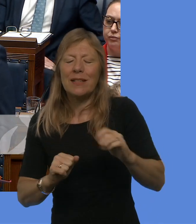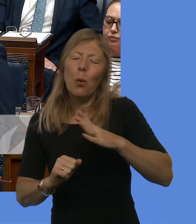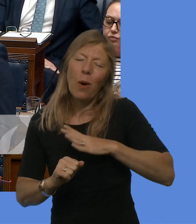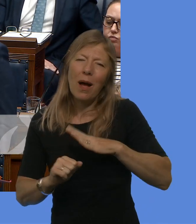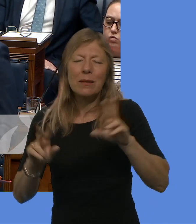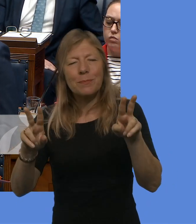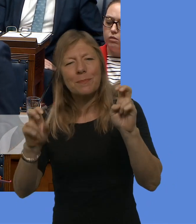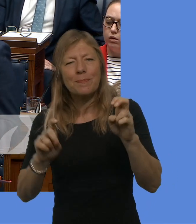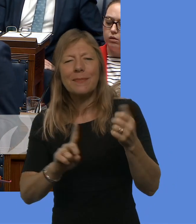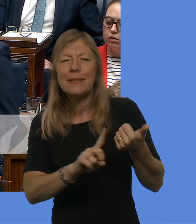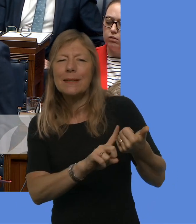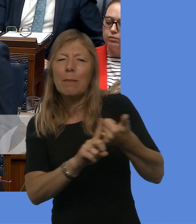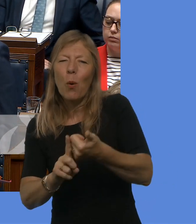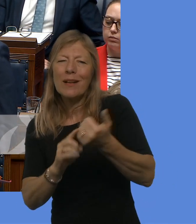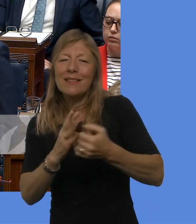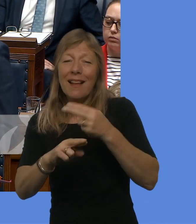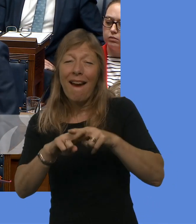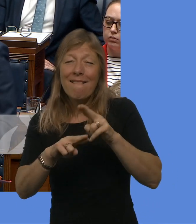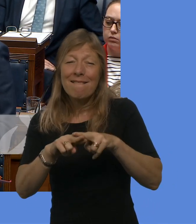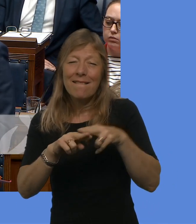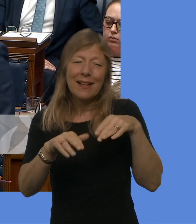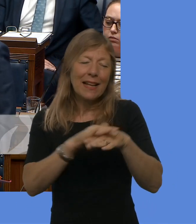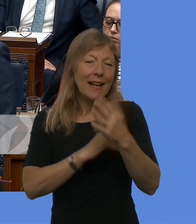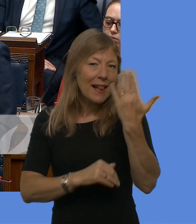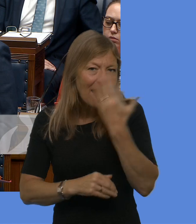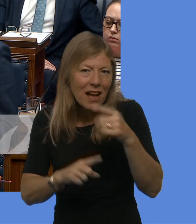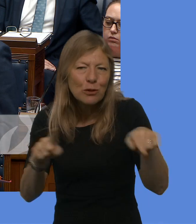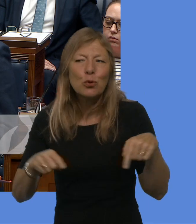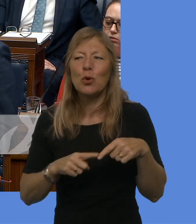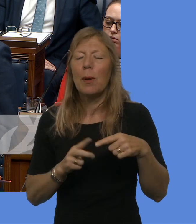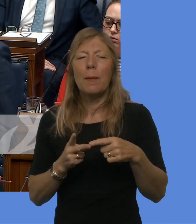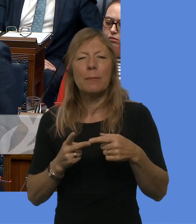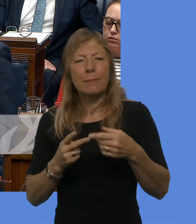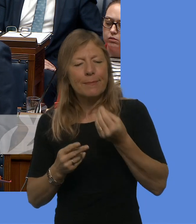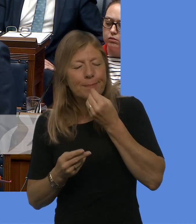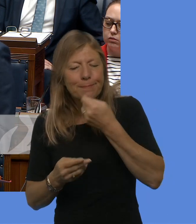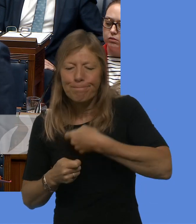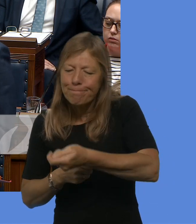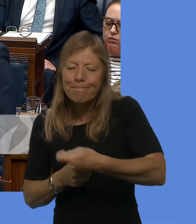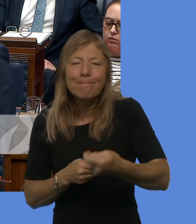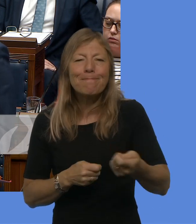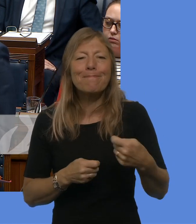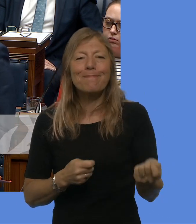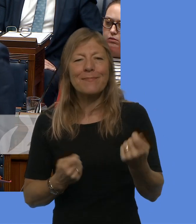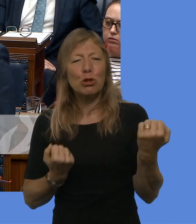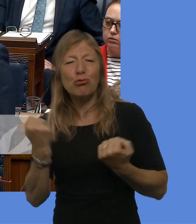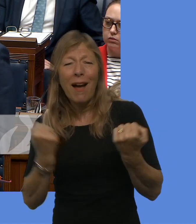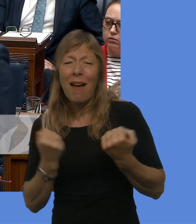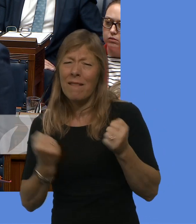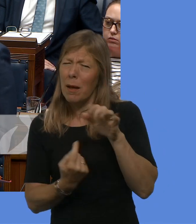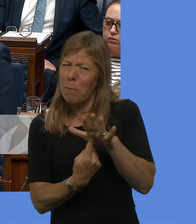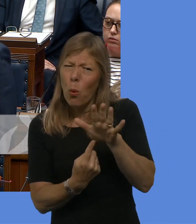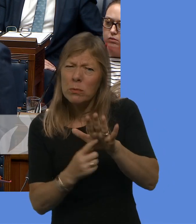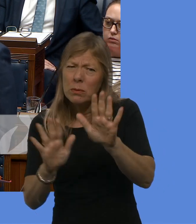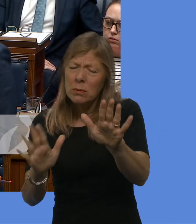our classrooms, who are in our catering teams, who are driving the buses, are incredibly important, and I deeply value the work that they